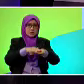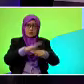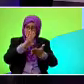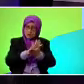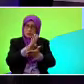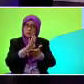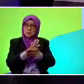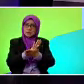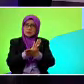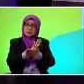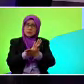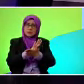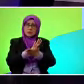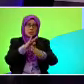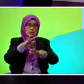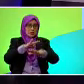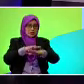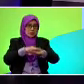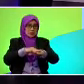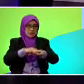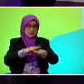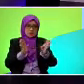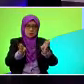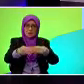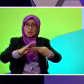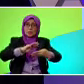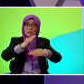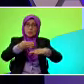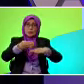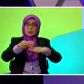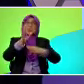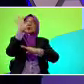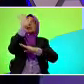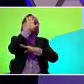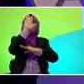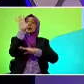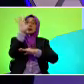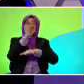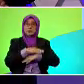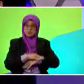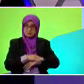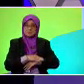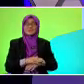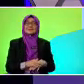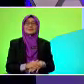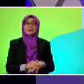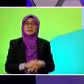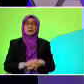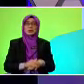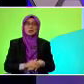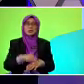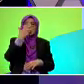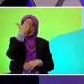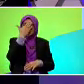on leather items, teacher. Yes, leather items and also ceilings which have water on it. So why do